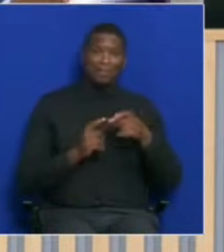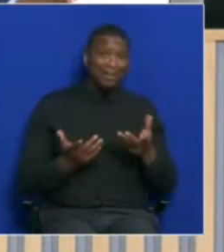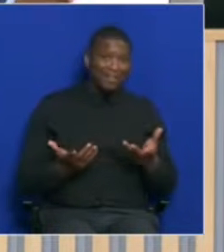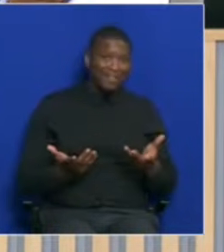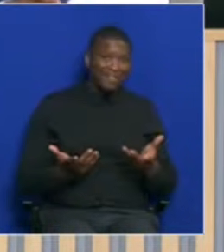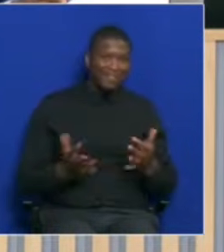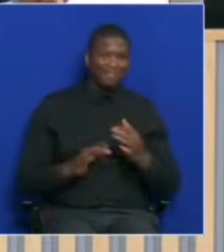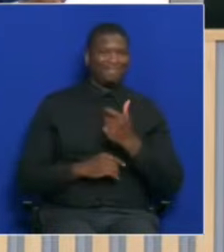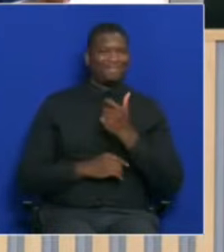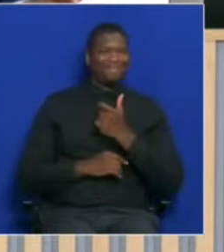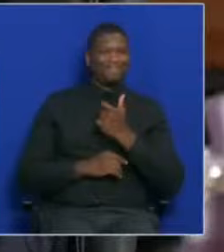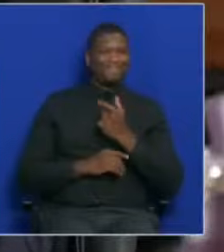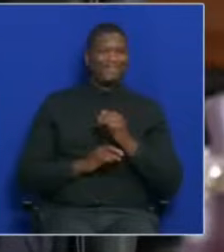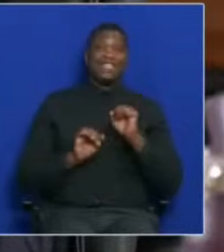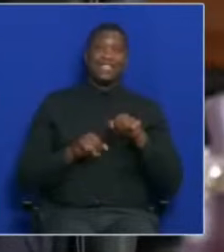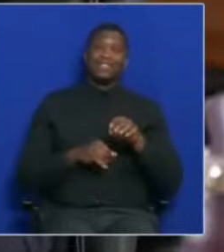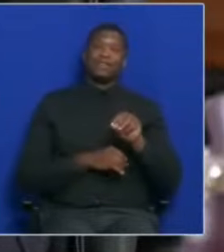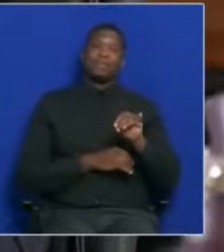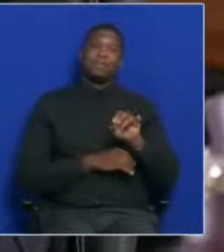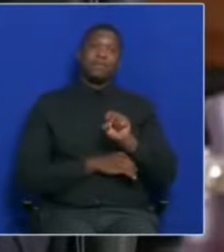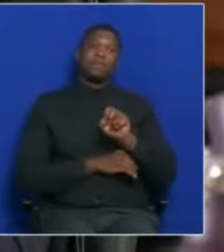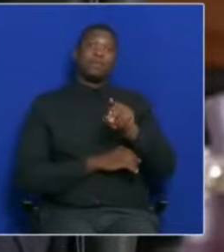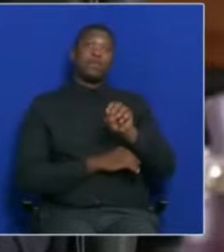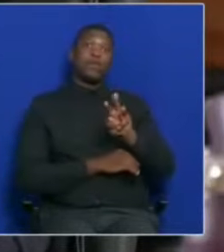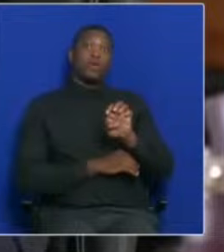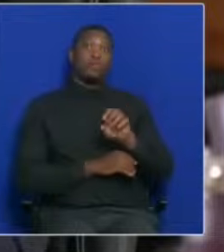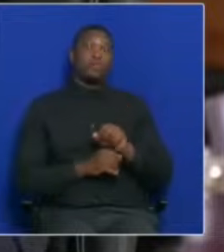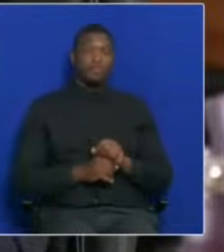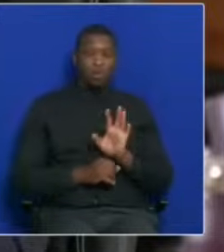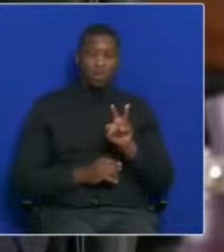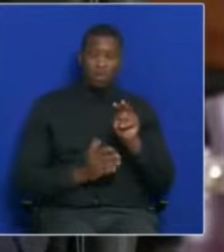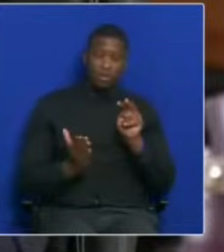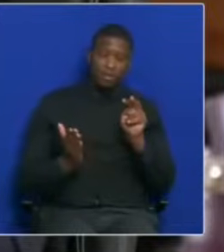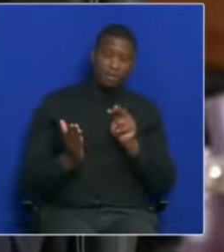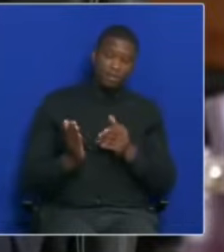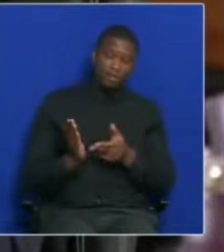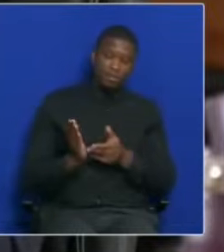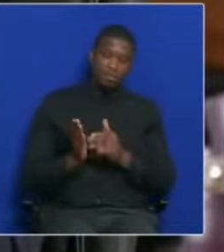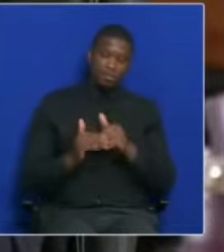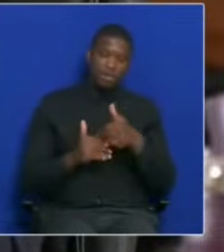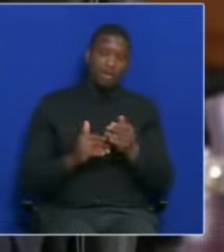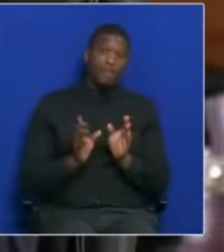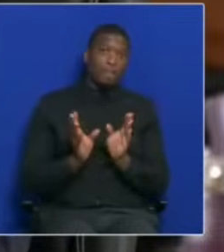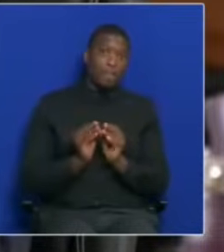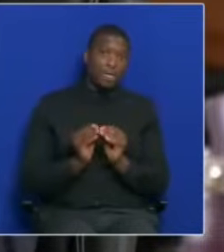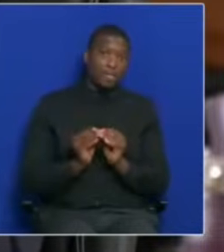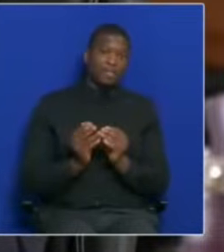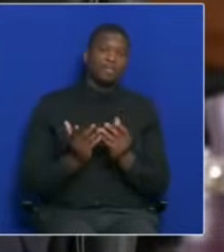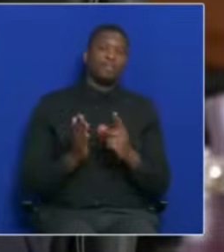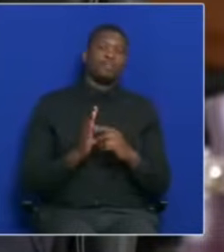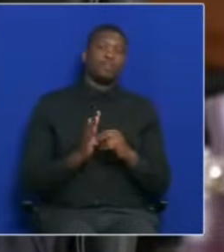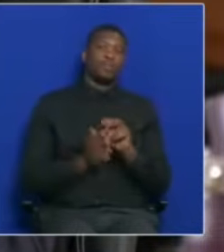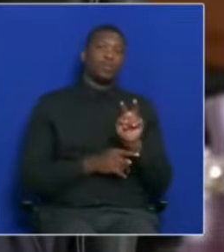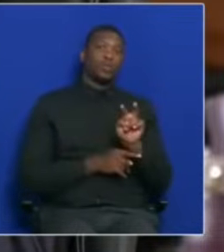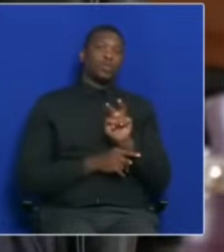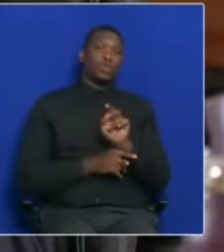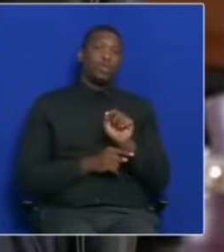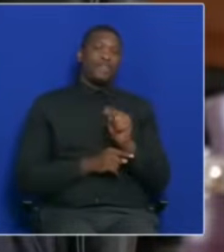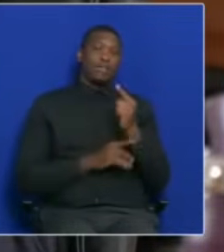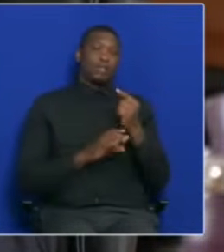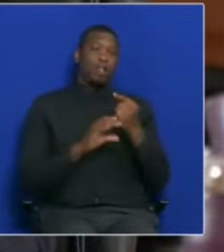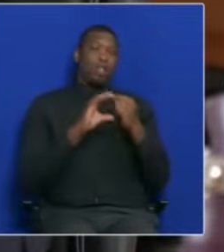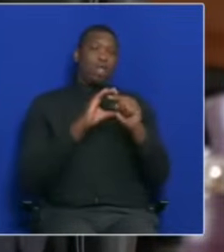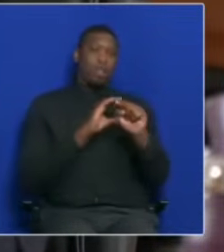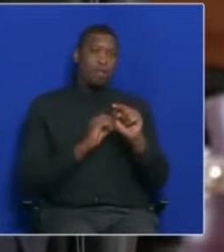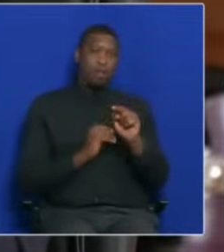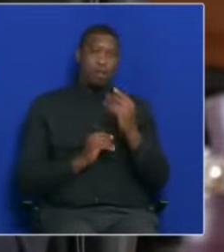Yes, Ms. Bowen. You'll see there that after the meeting of the 22nd, so the first email is the one sent on the